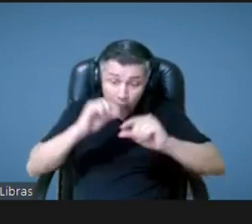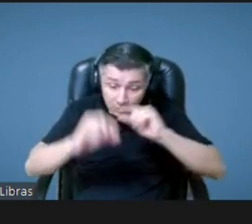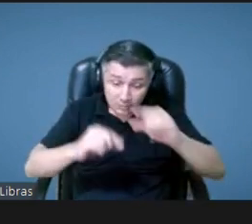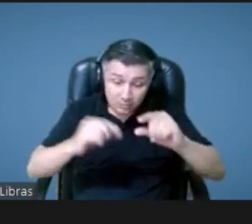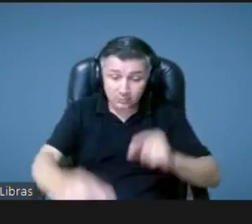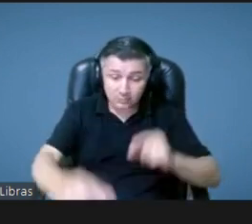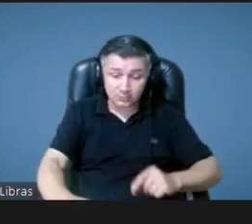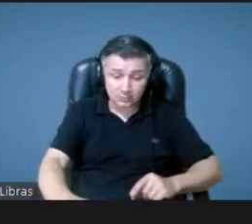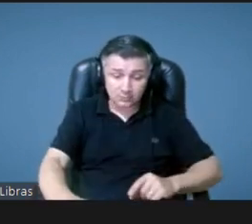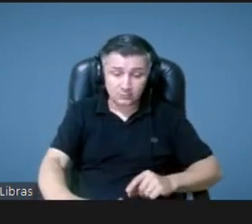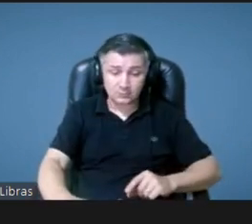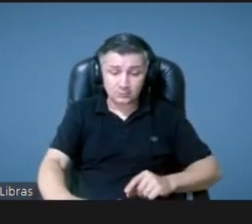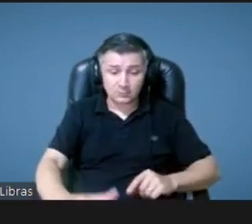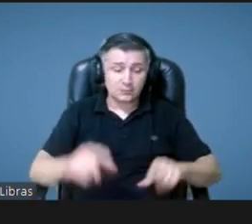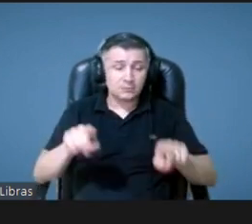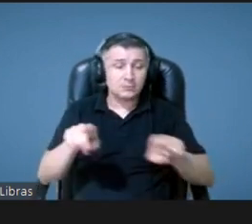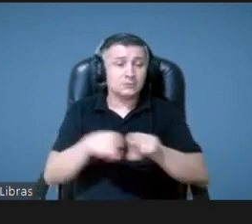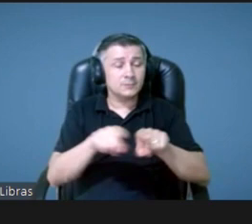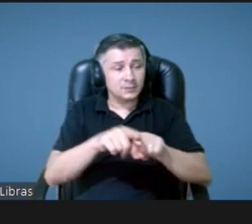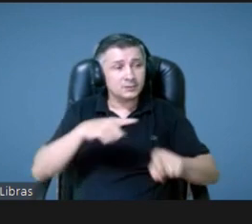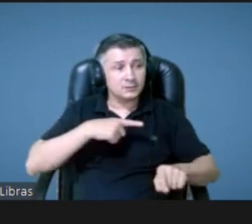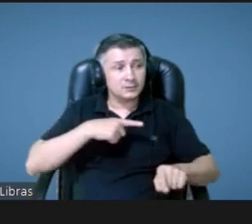developments for shopping malls.